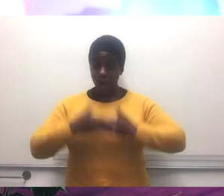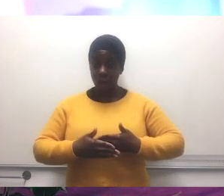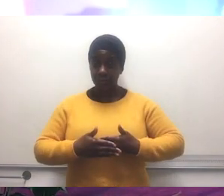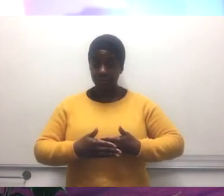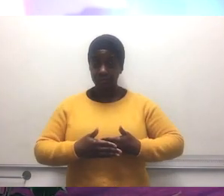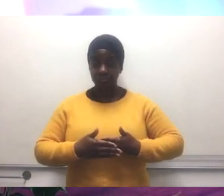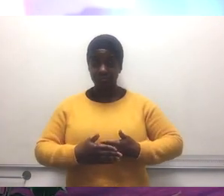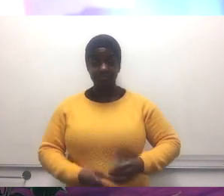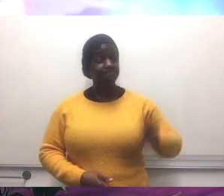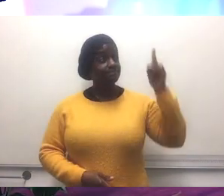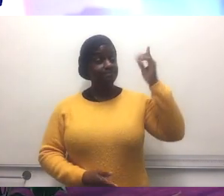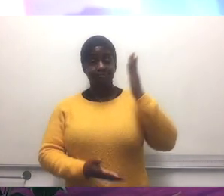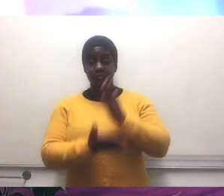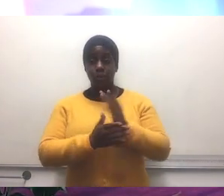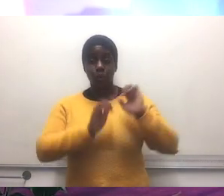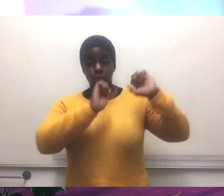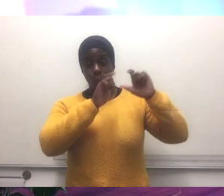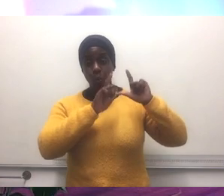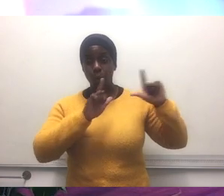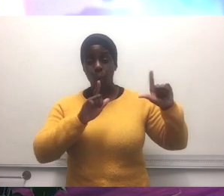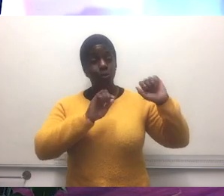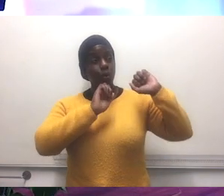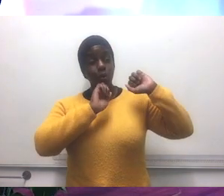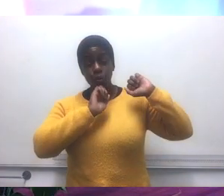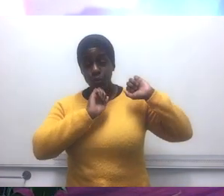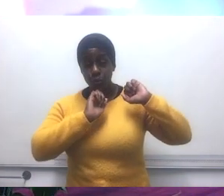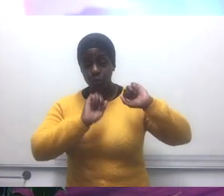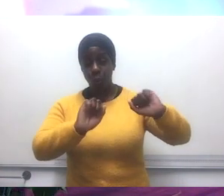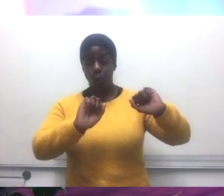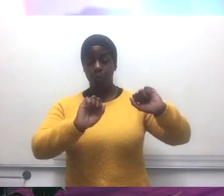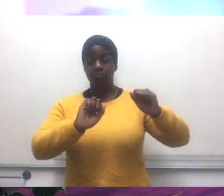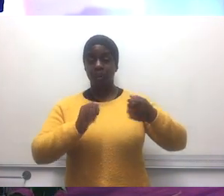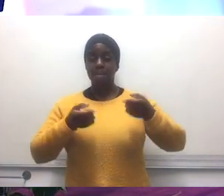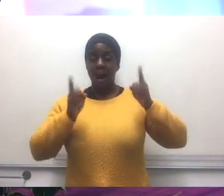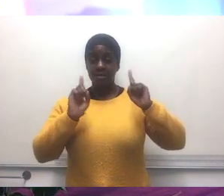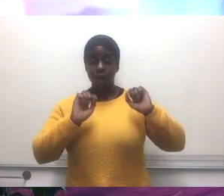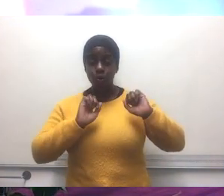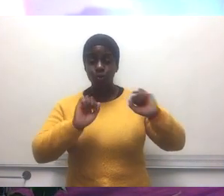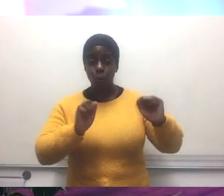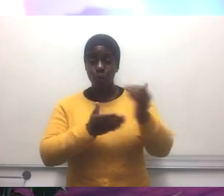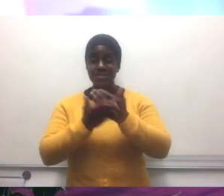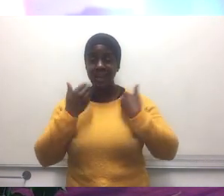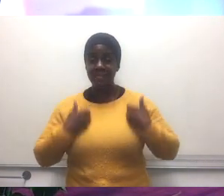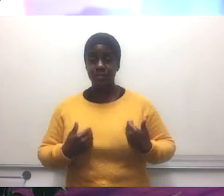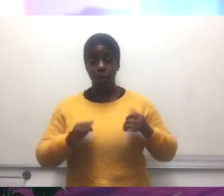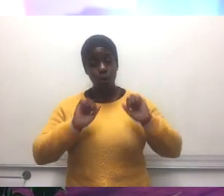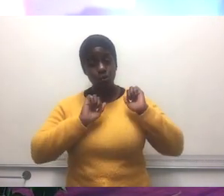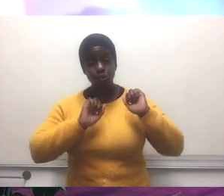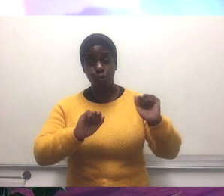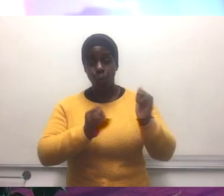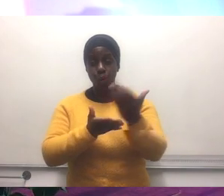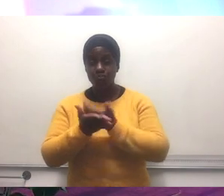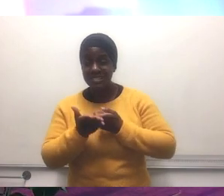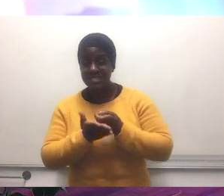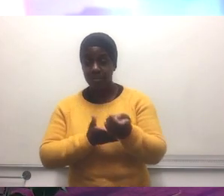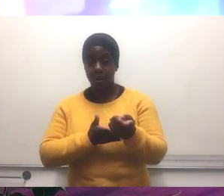is your Lord. He is your Master. He is your Savior. He is your Redeemer. He is your soon